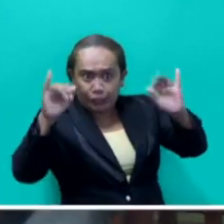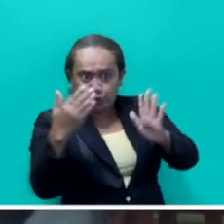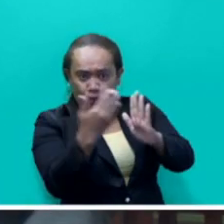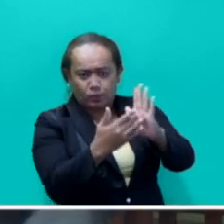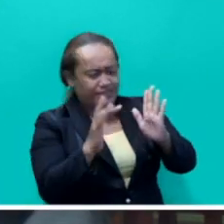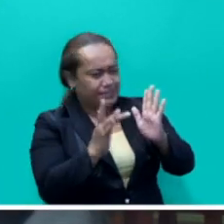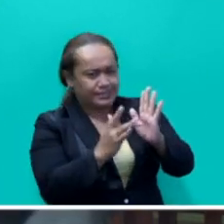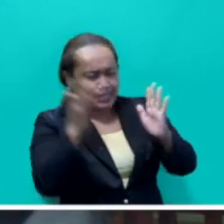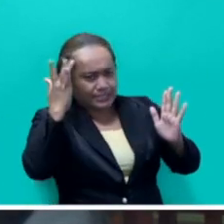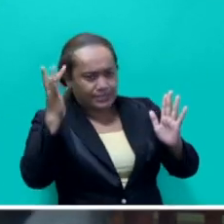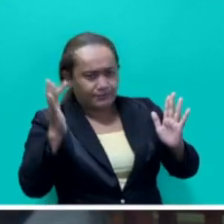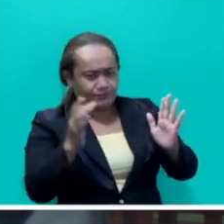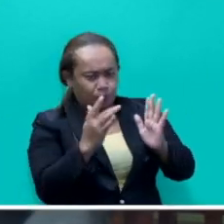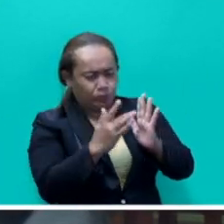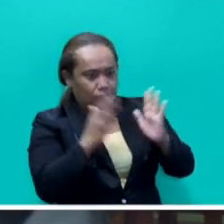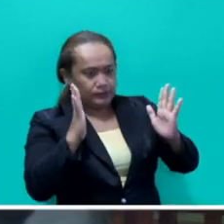facts,